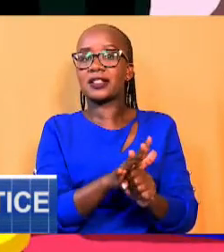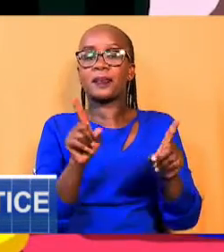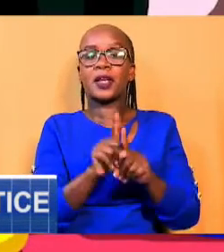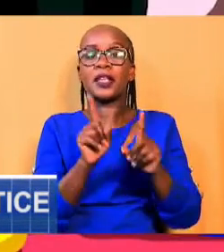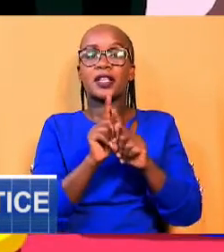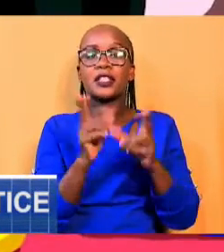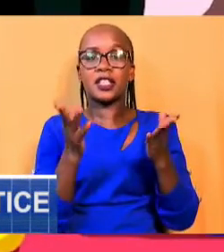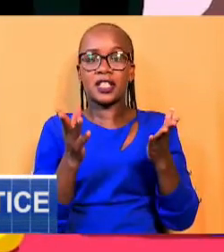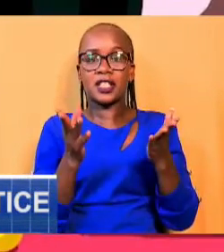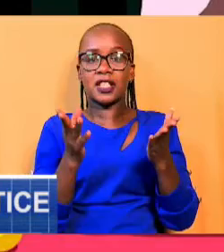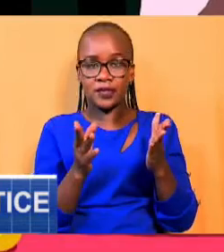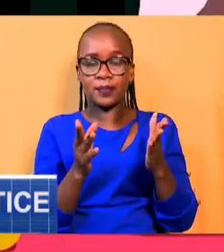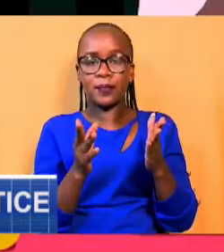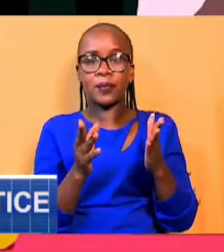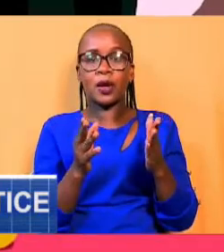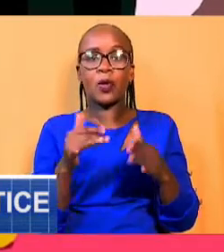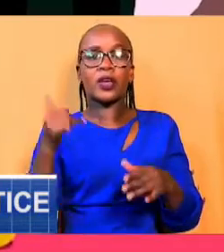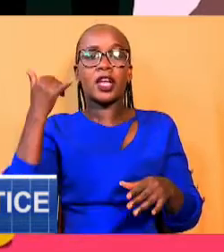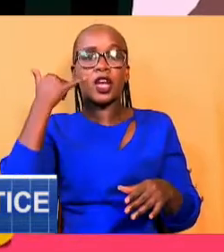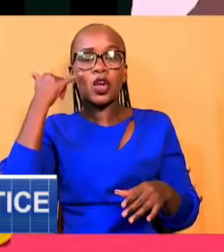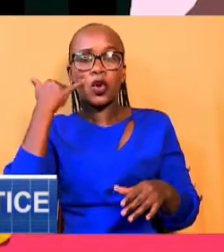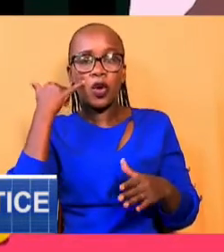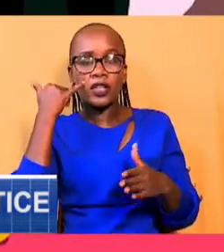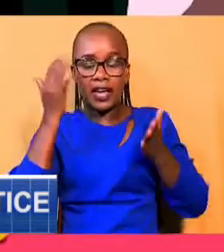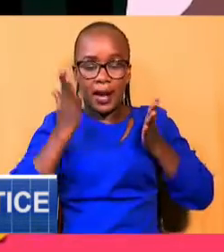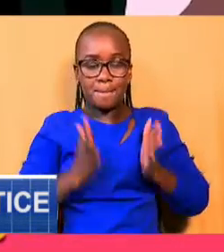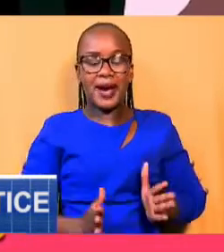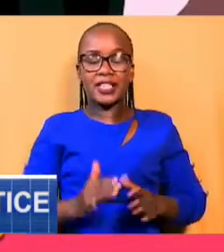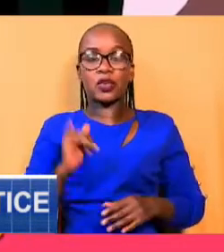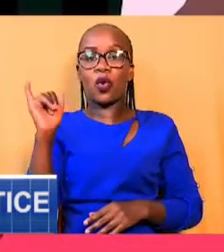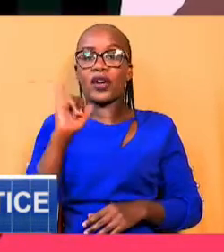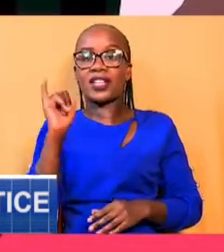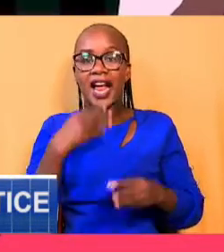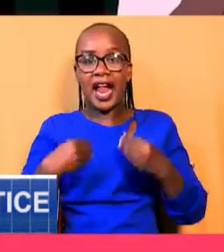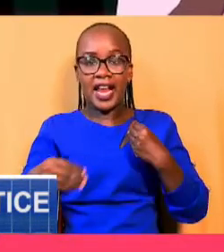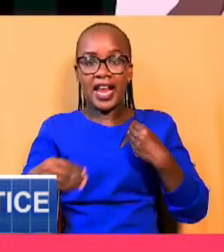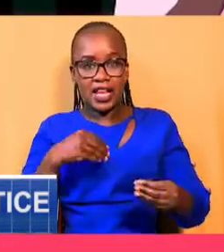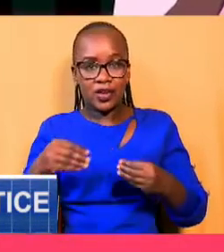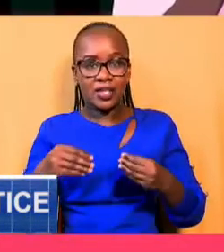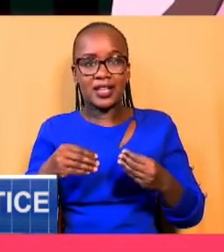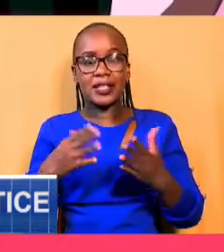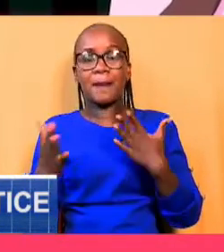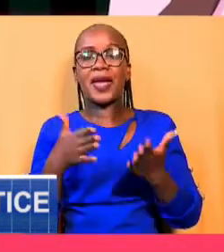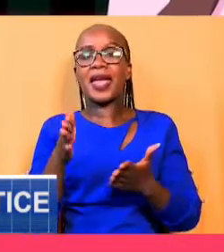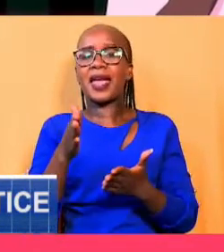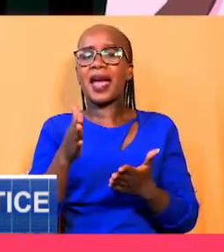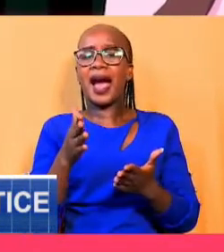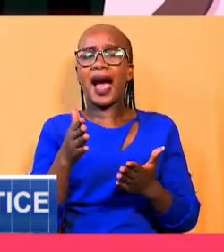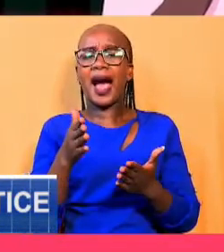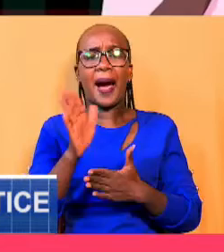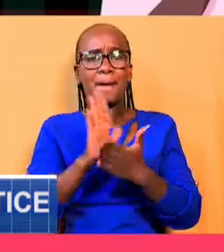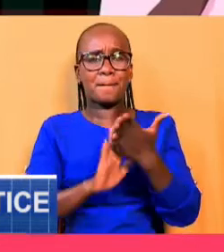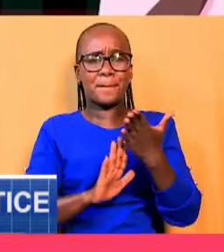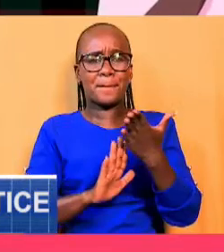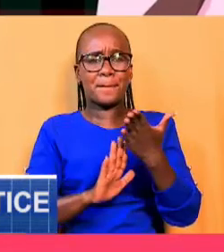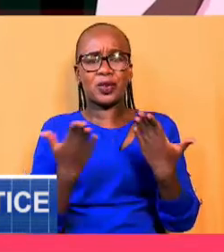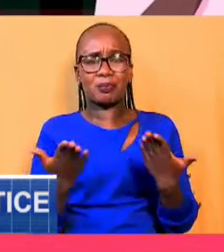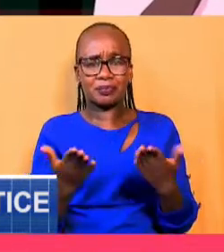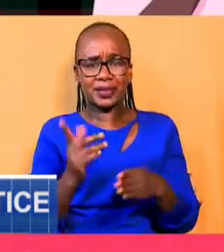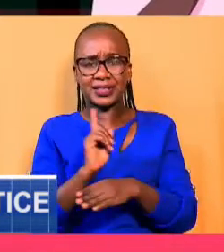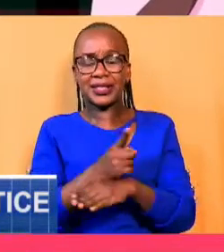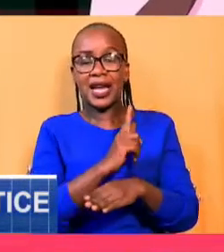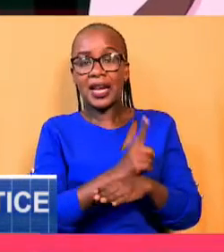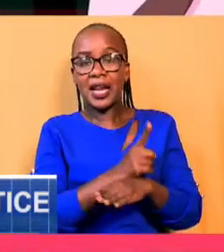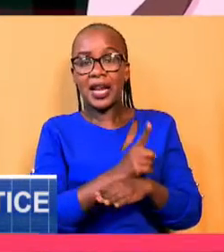in contact with criminal justice services, persons with intellectual disabilities may appear to agree to an